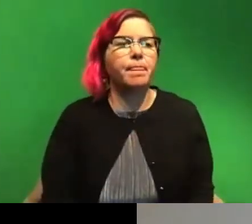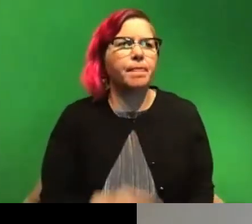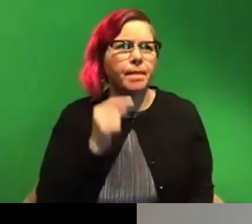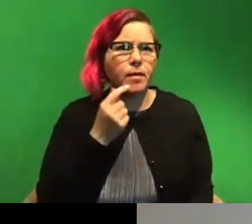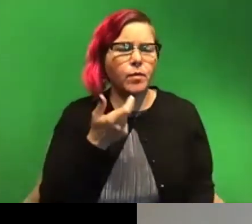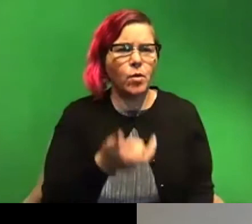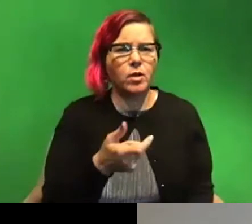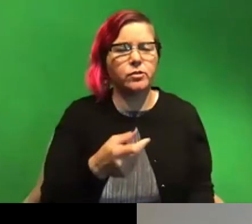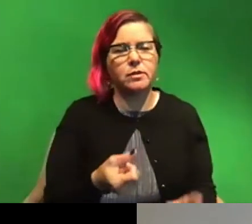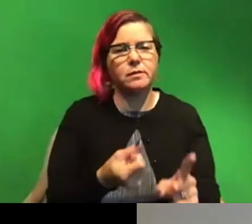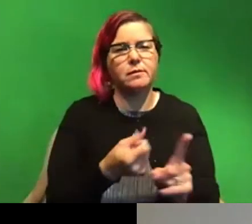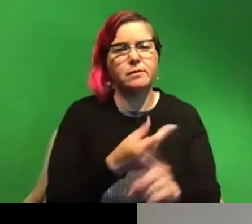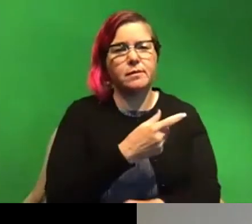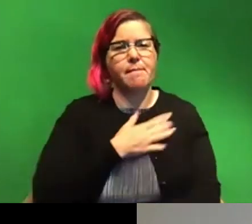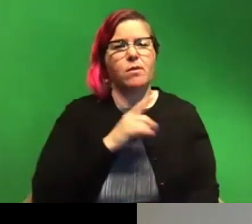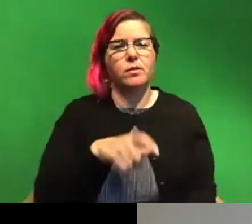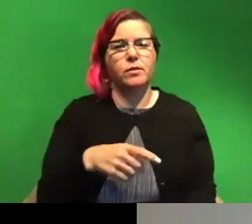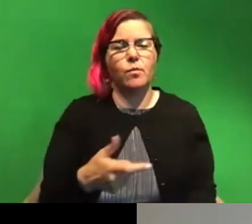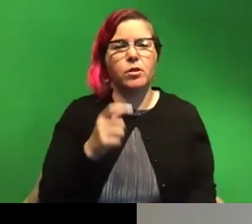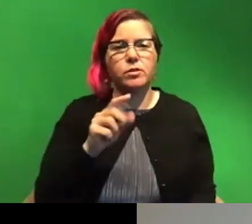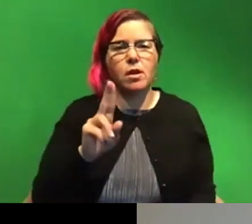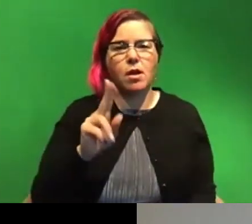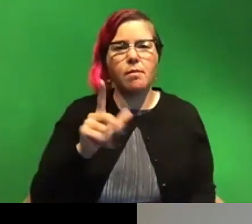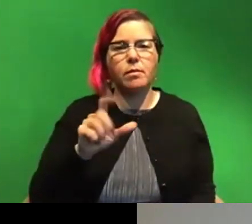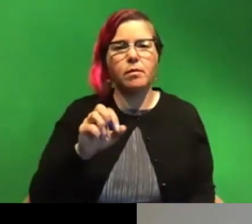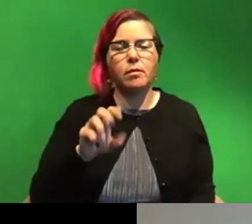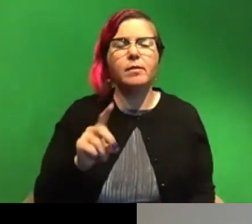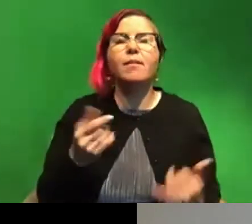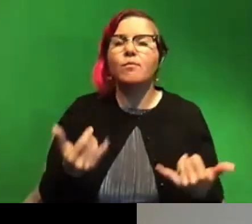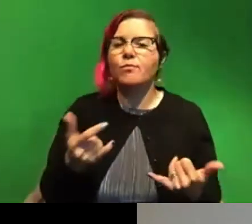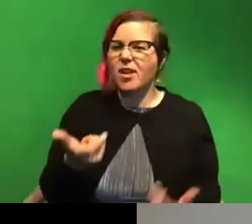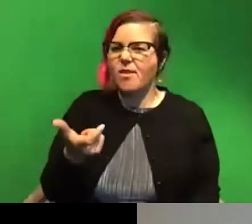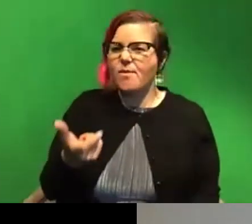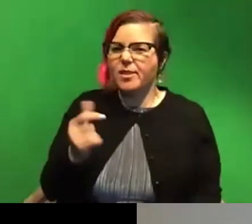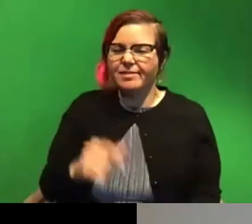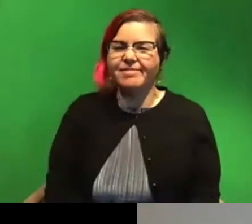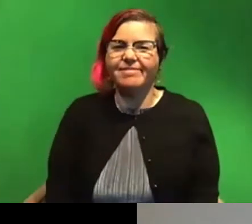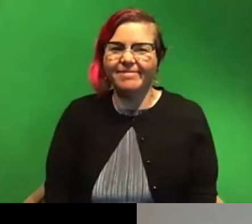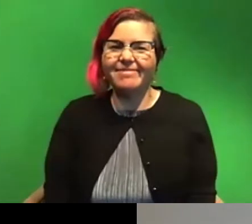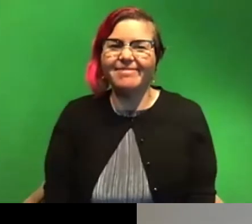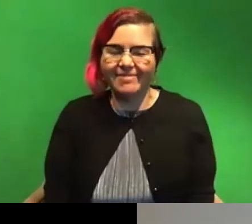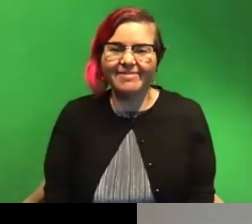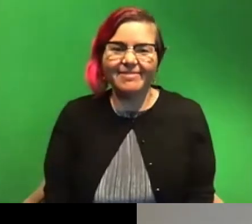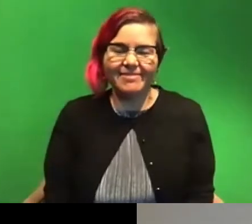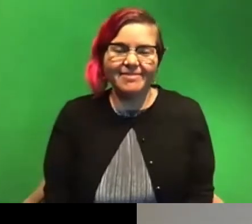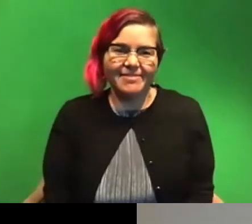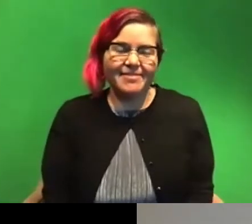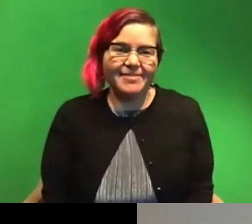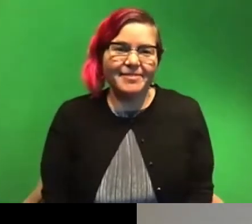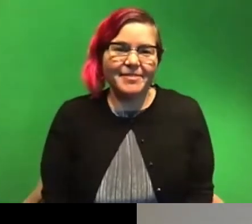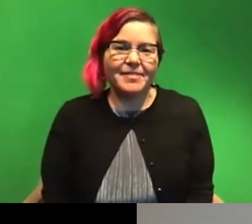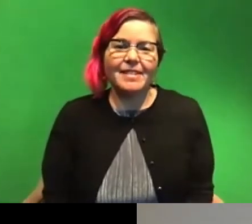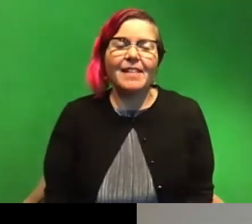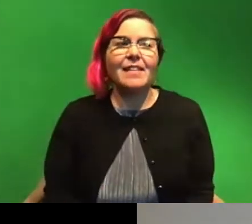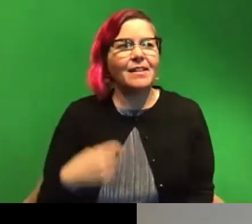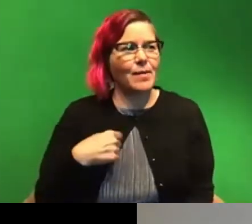is my question. Have you watched Upload? I'm watching it right now. Are you really? Yes, I am. Yeah, we're like, I think we